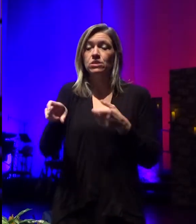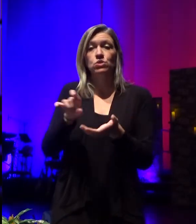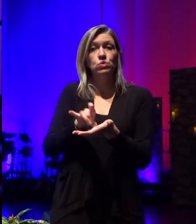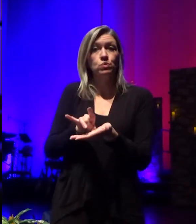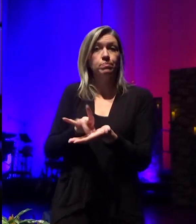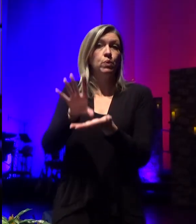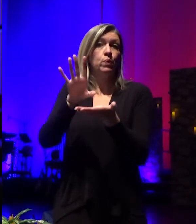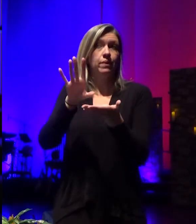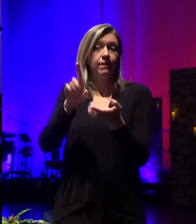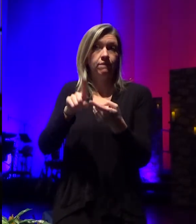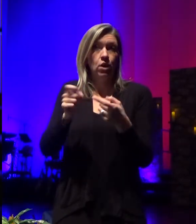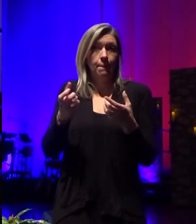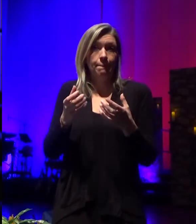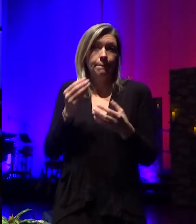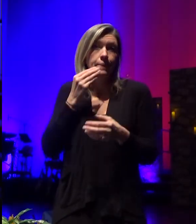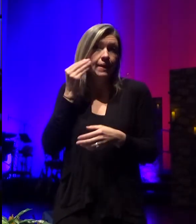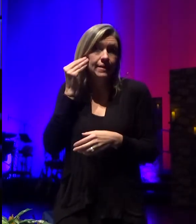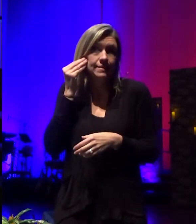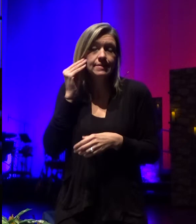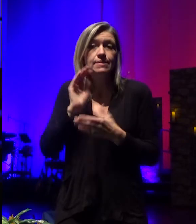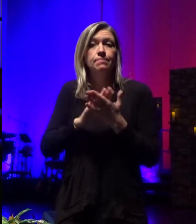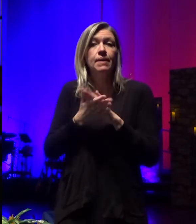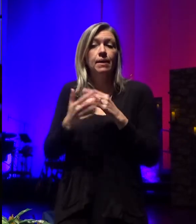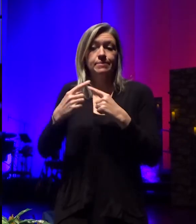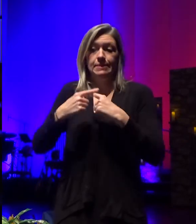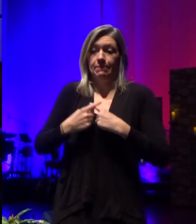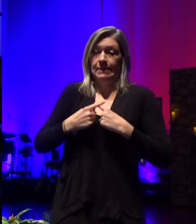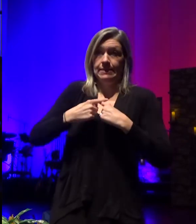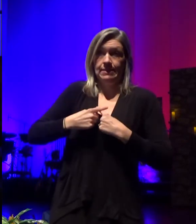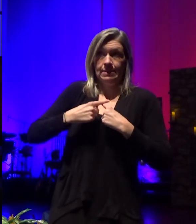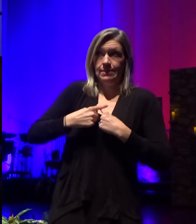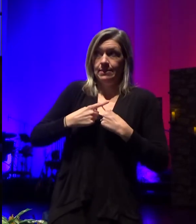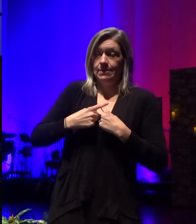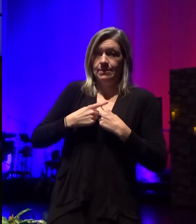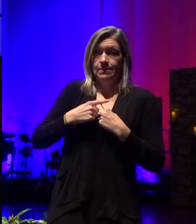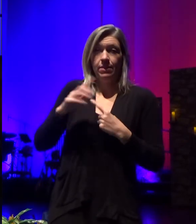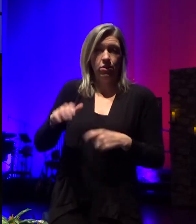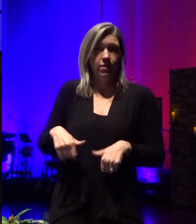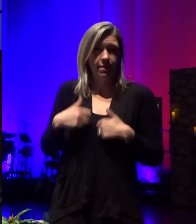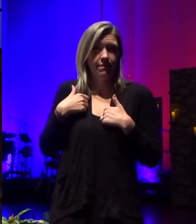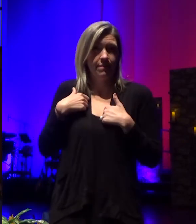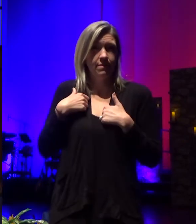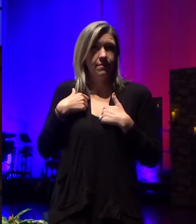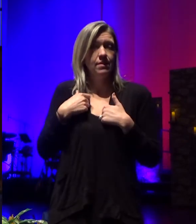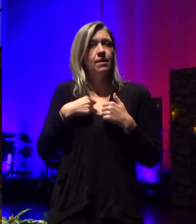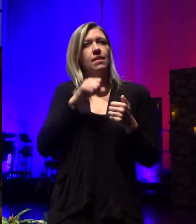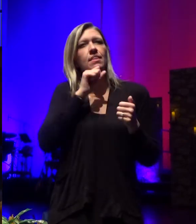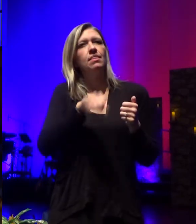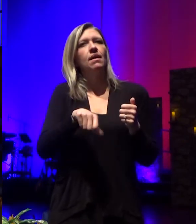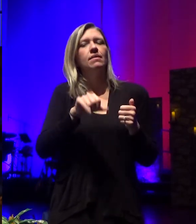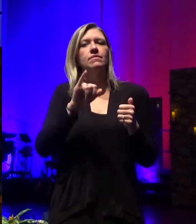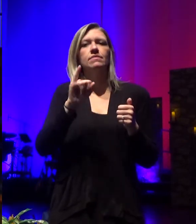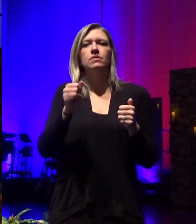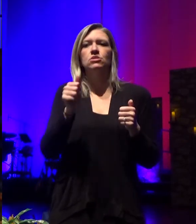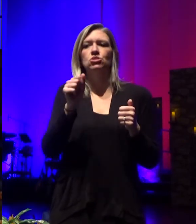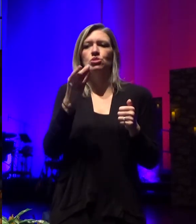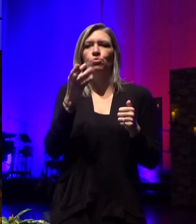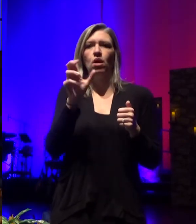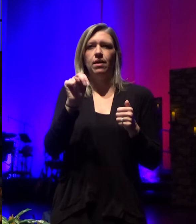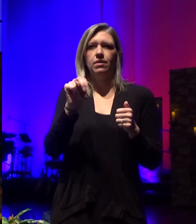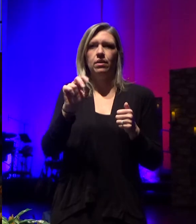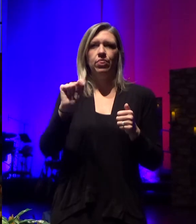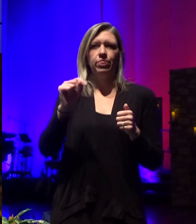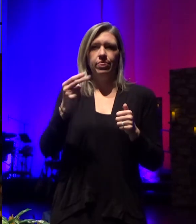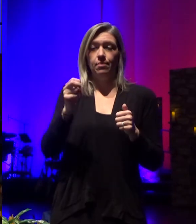nest, who've become dependent in their life. I've always loved what Khalil Gibran in The Prophet wrote.